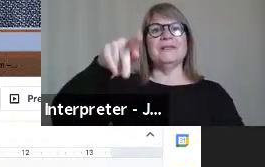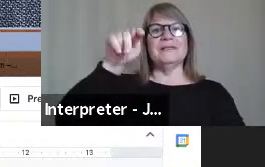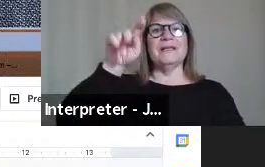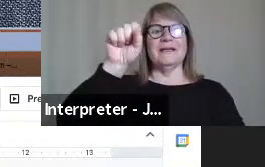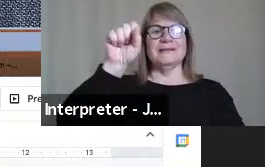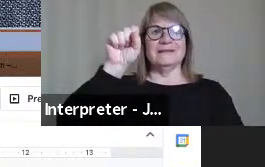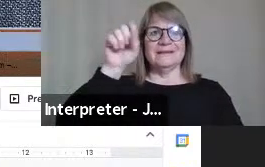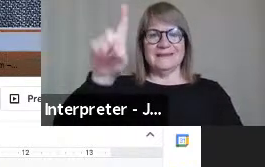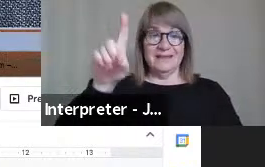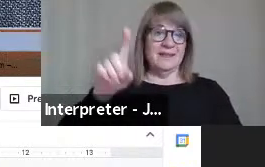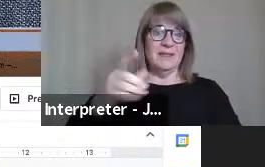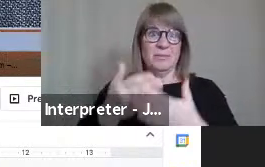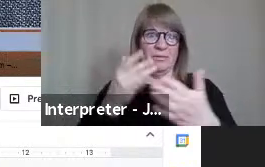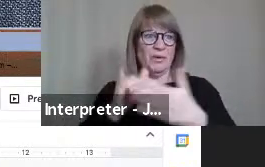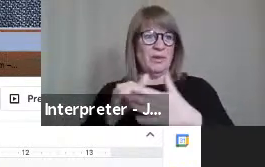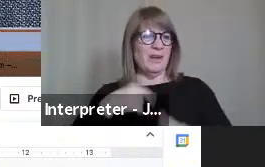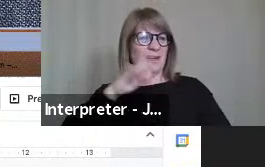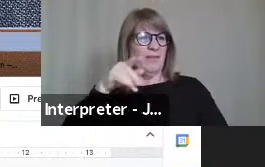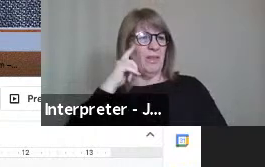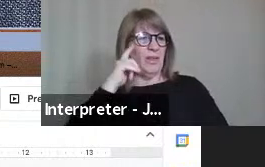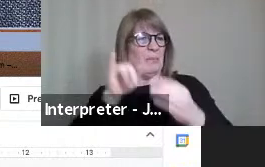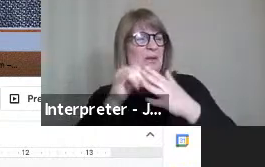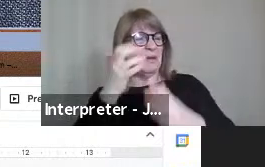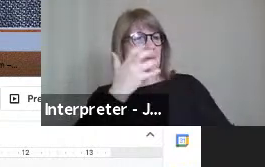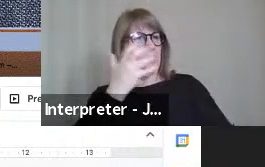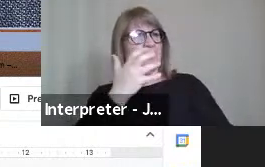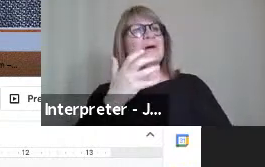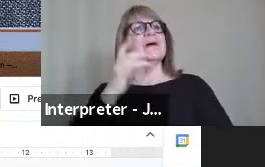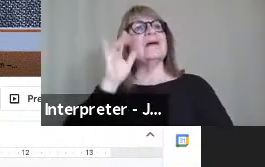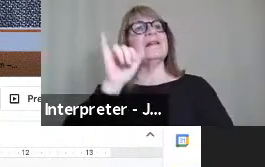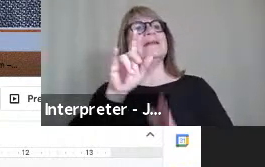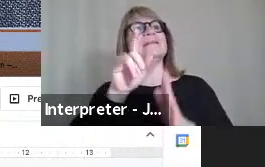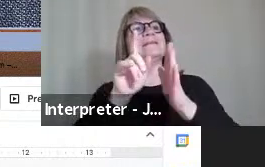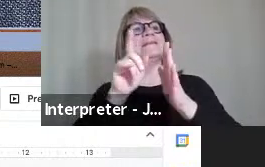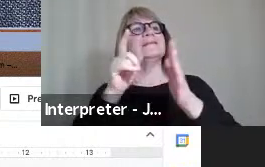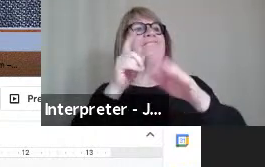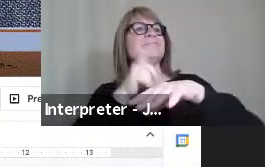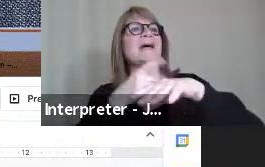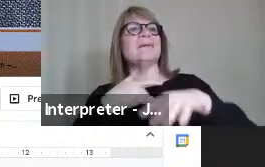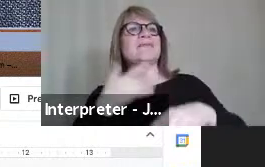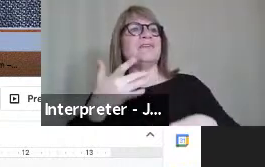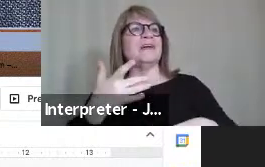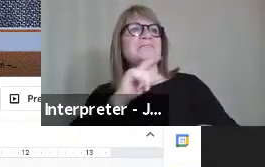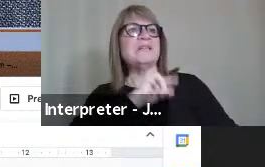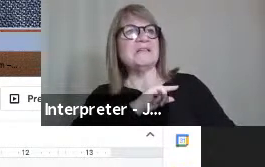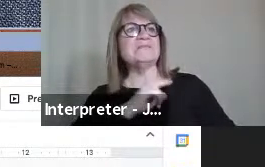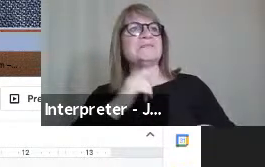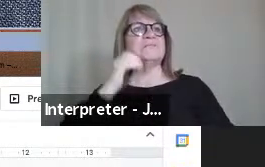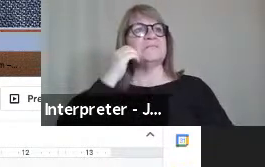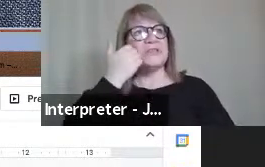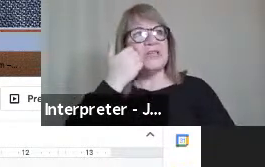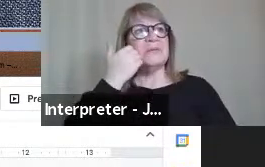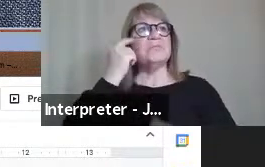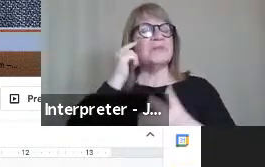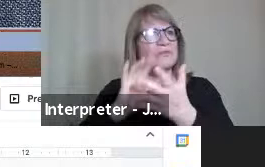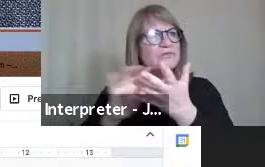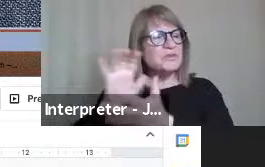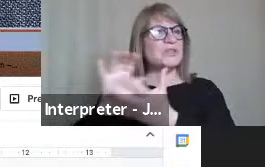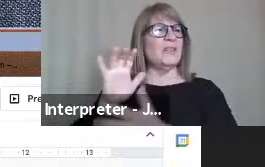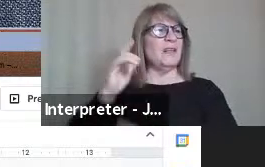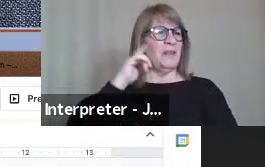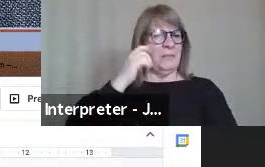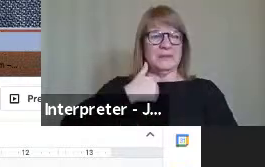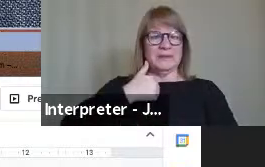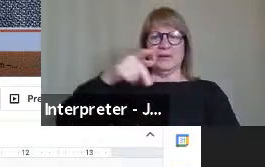this i never even considered the possibility of having ptsd in those moments i felt guilt shame confusion at the even the thought of having